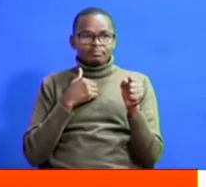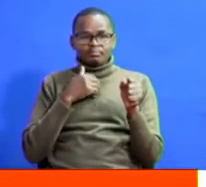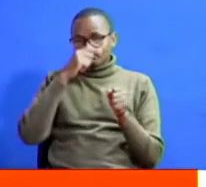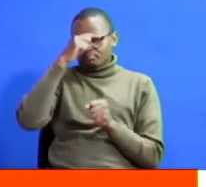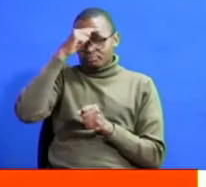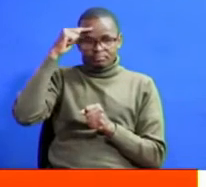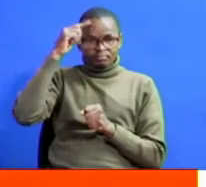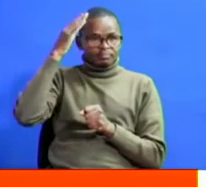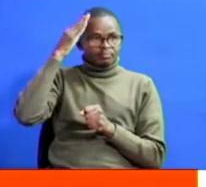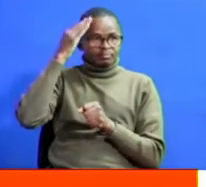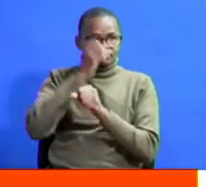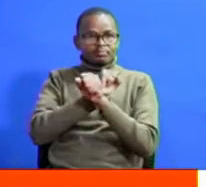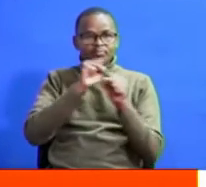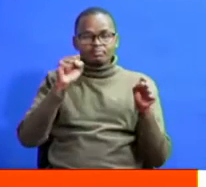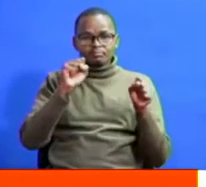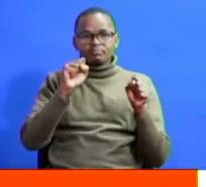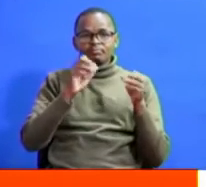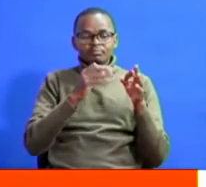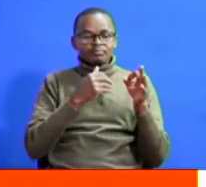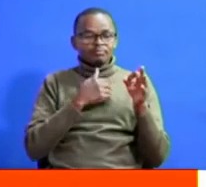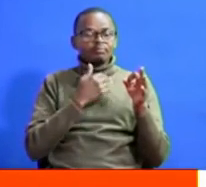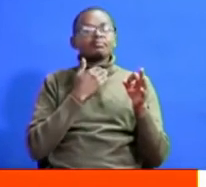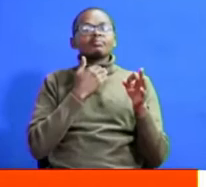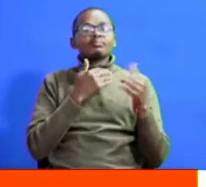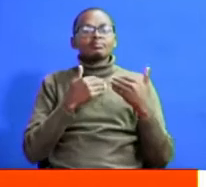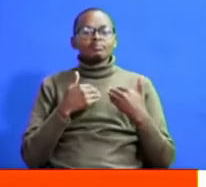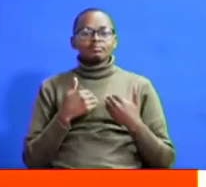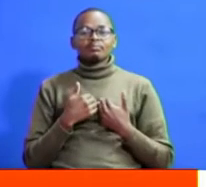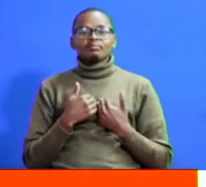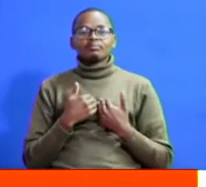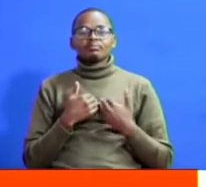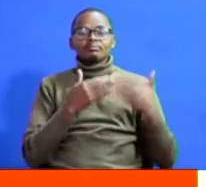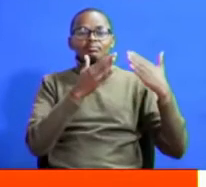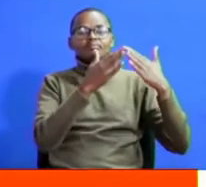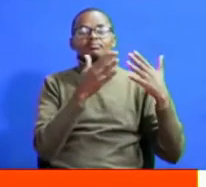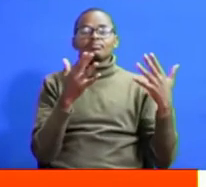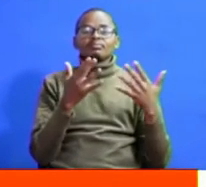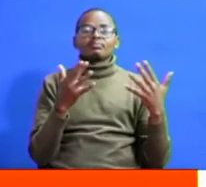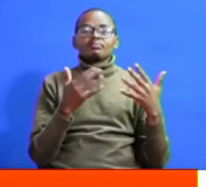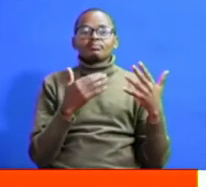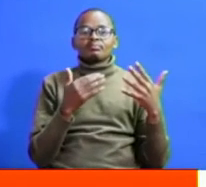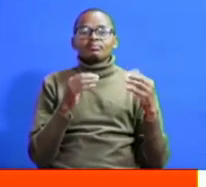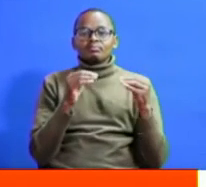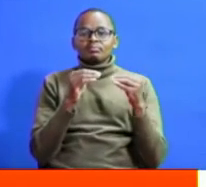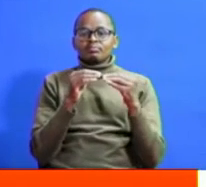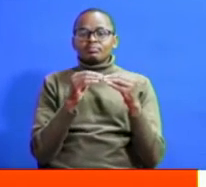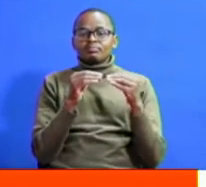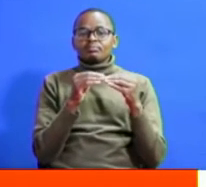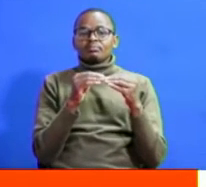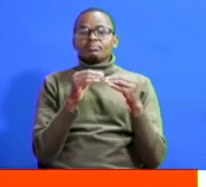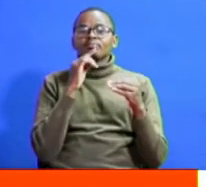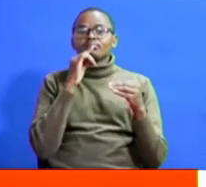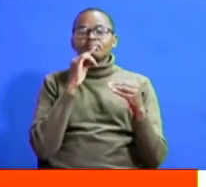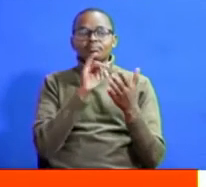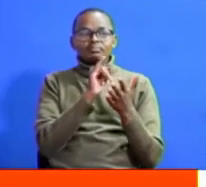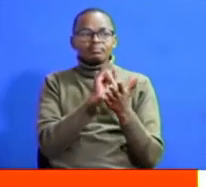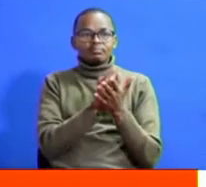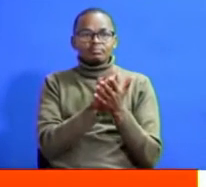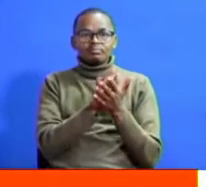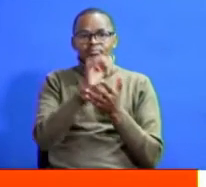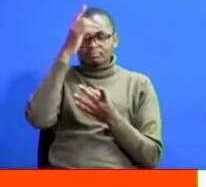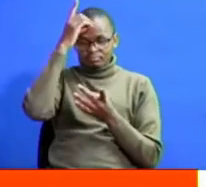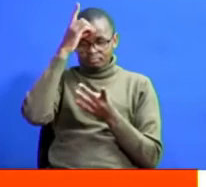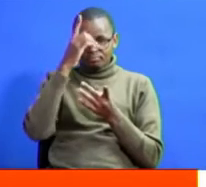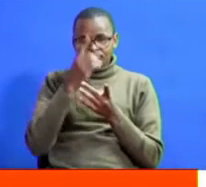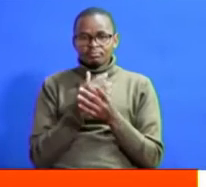because, the presidential candidates, of course, they want to have a house where they have numbers, so that the decisions